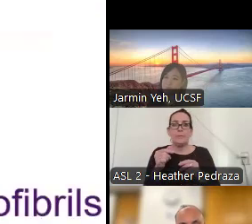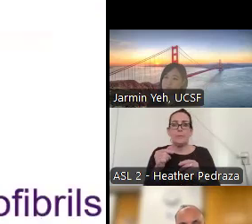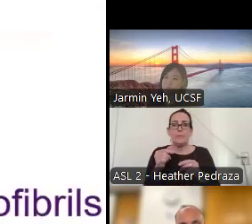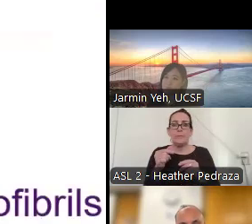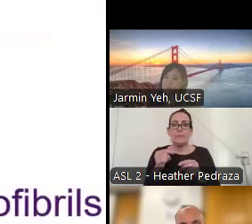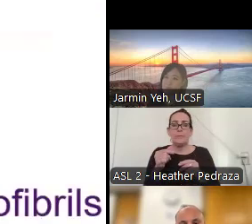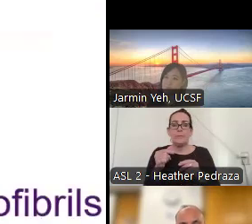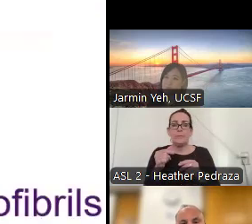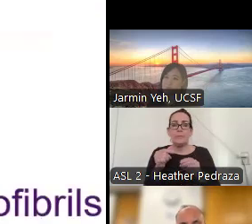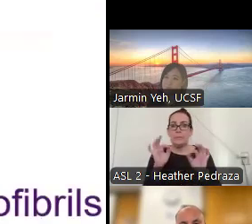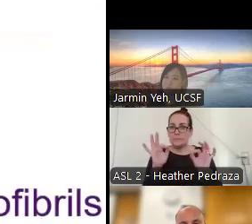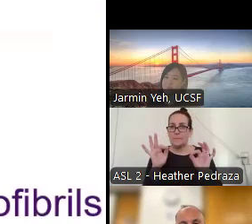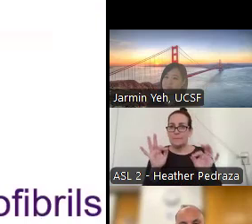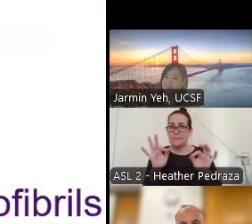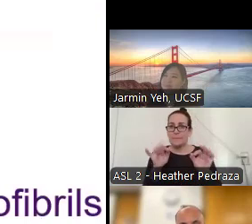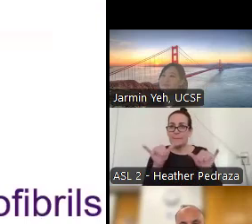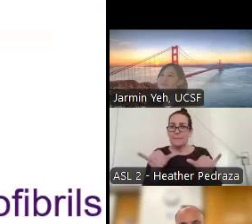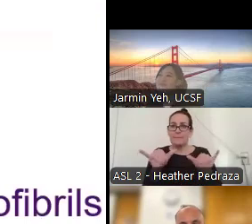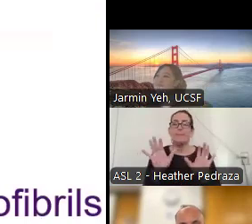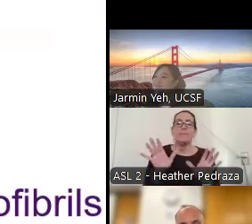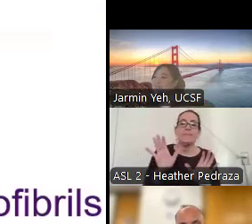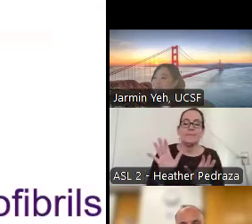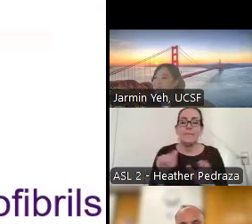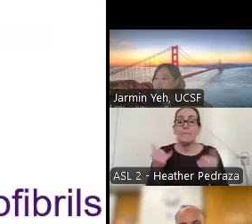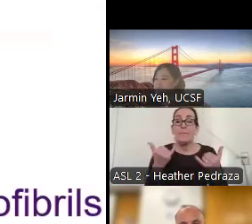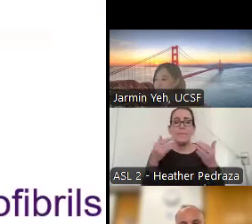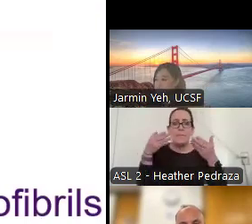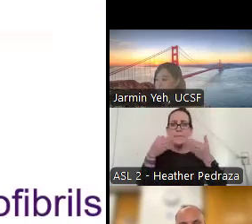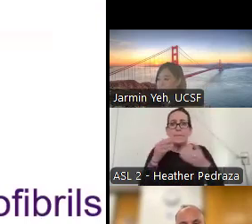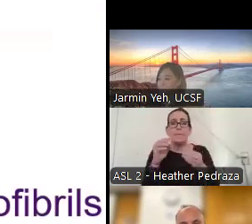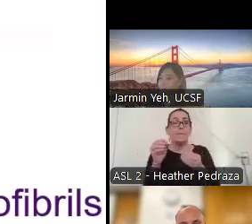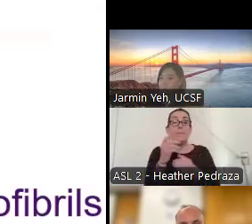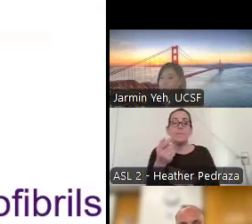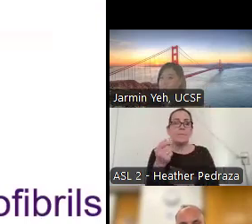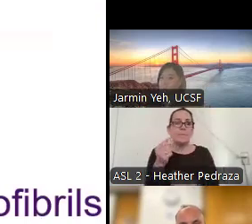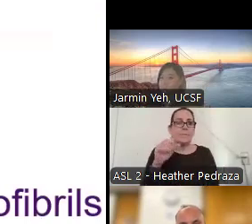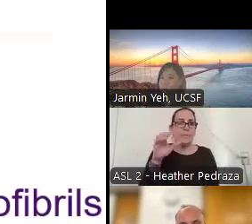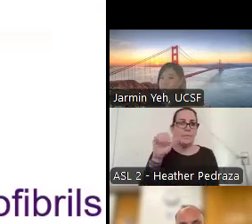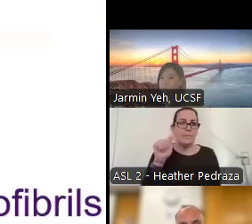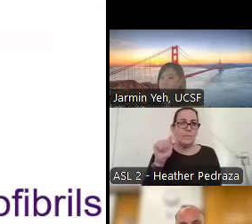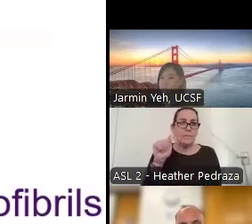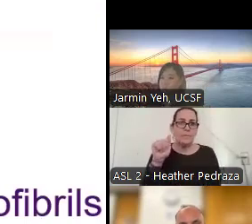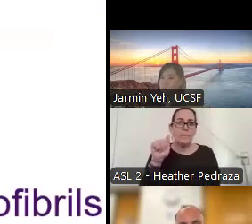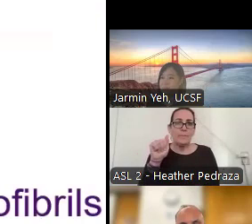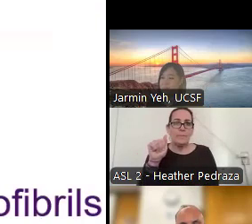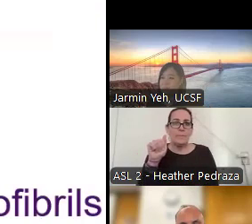one, please. Yeah, there you go. Stay right there. Let me focus a little bit on A beta. And so